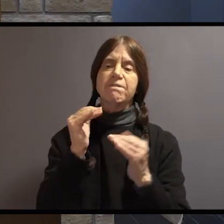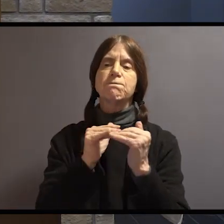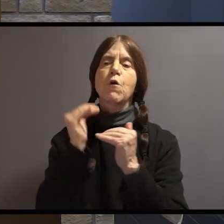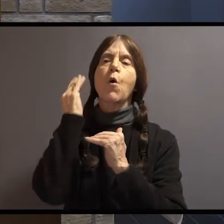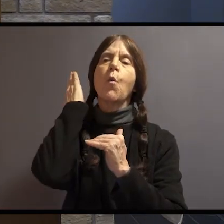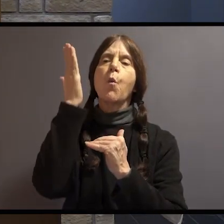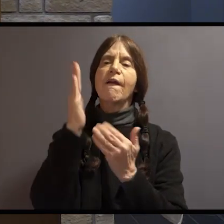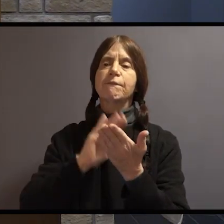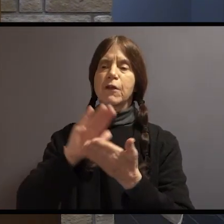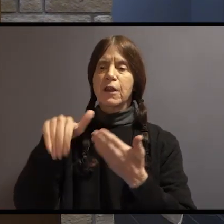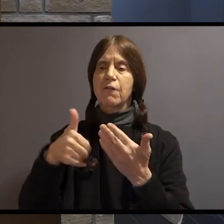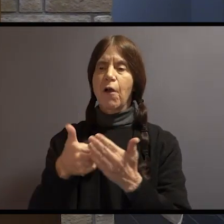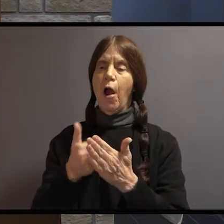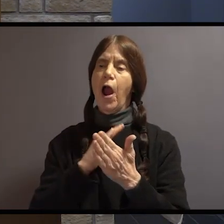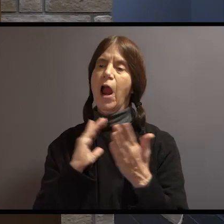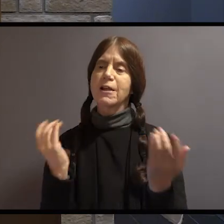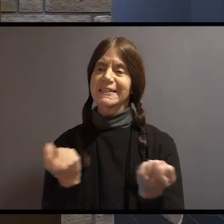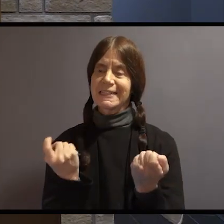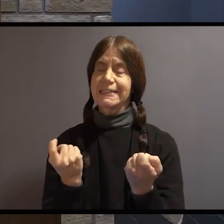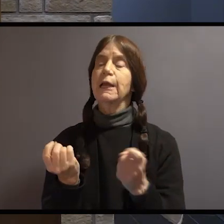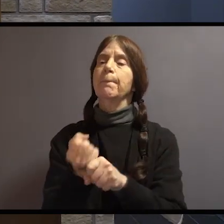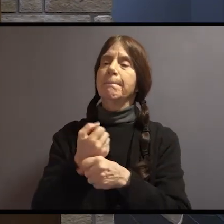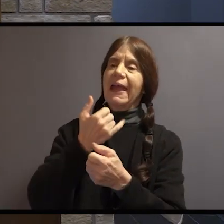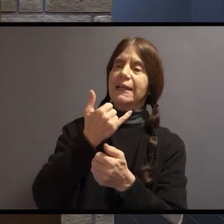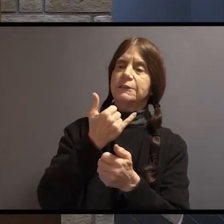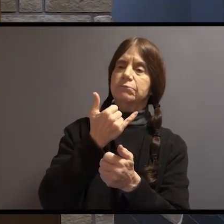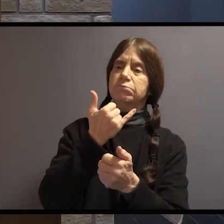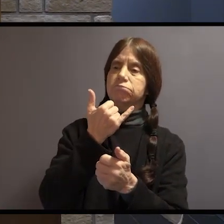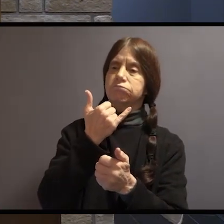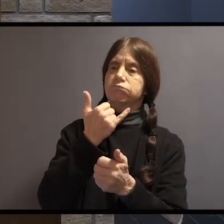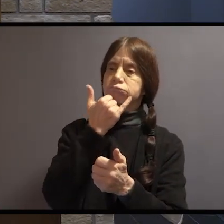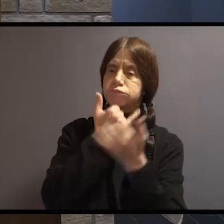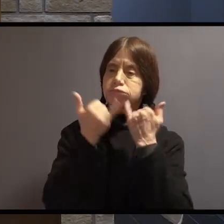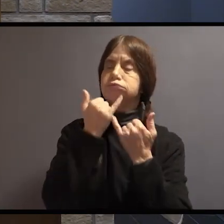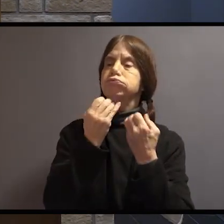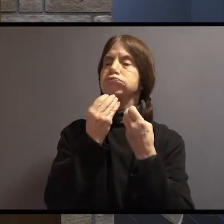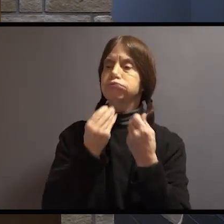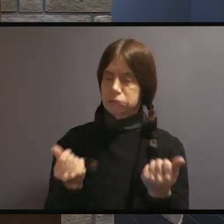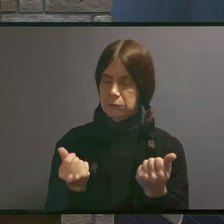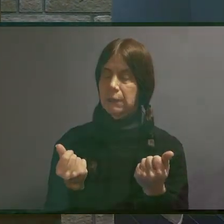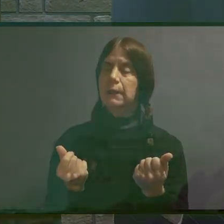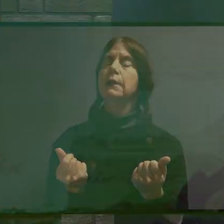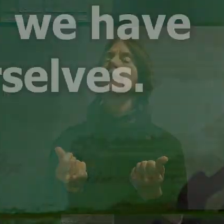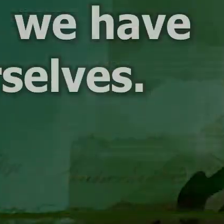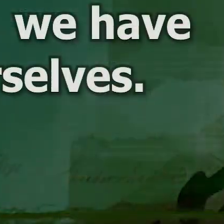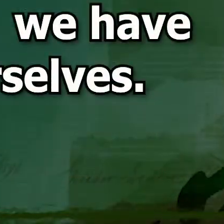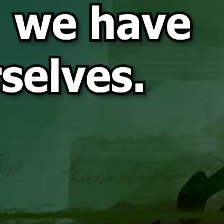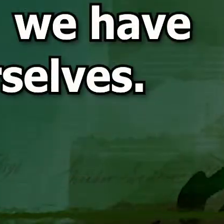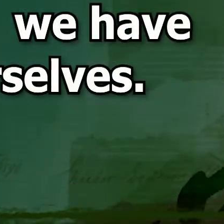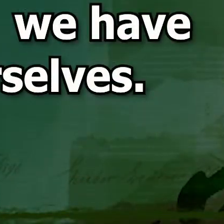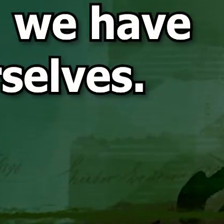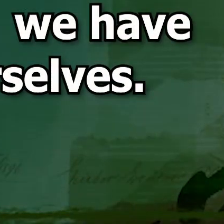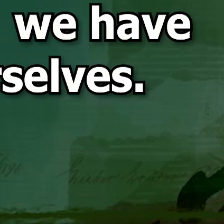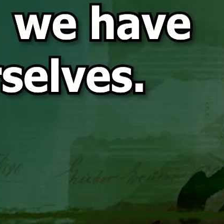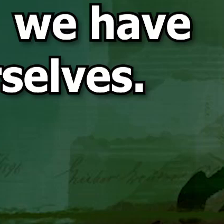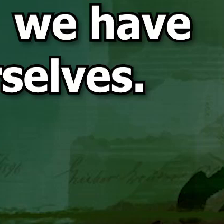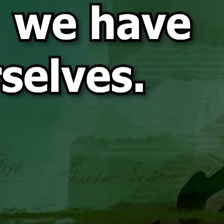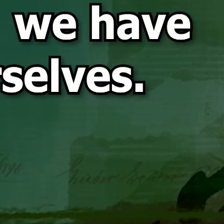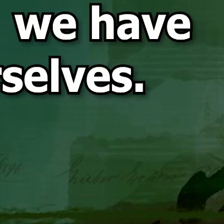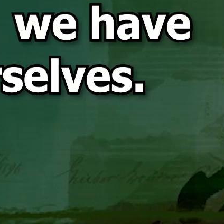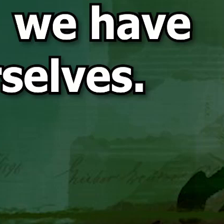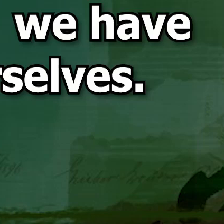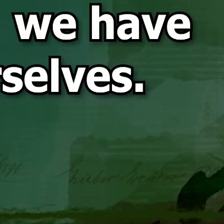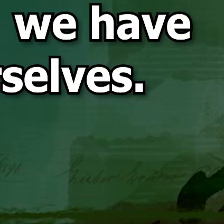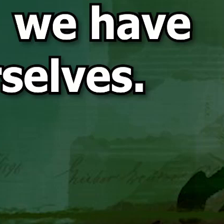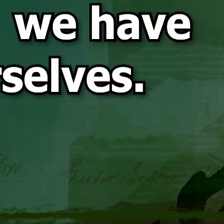will forgive our sins and cleanse us from all unrighteousness. Let us confess our sins to